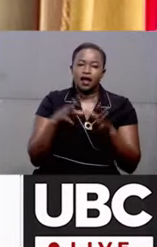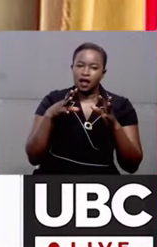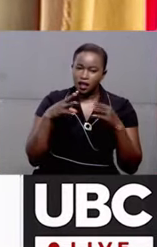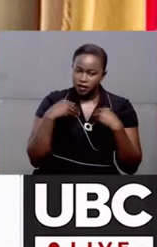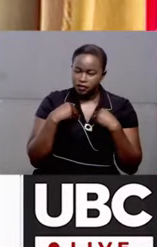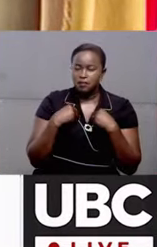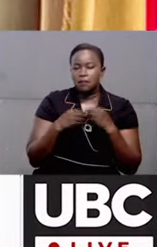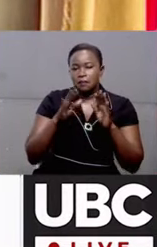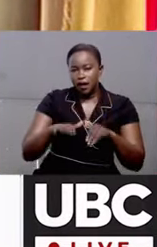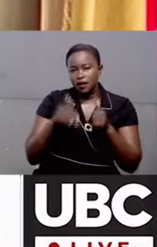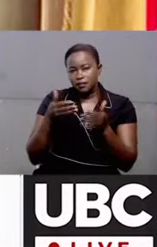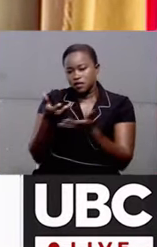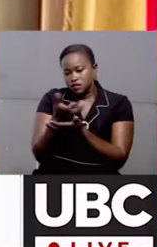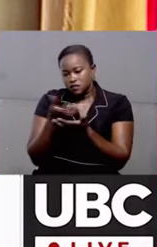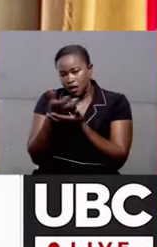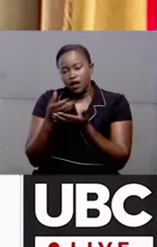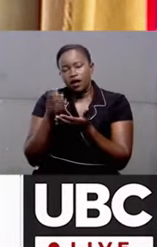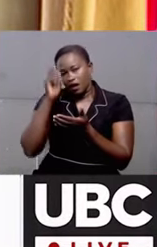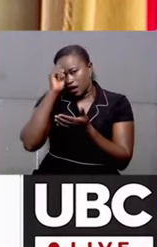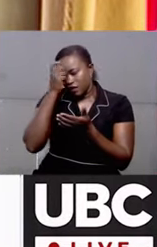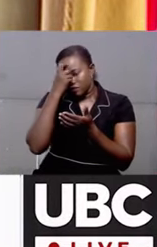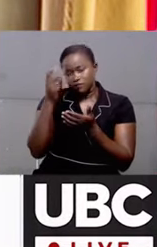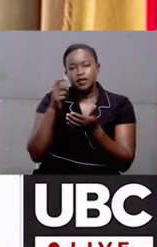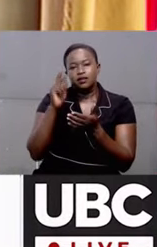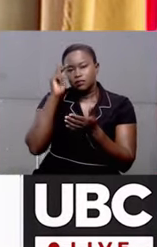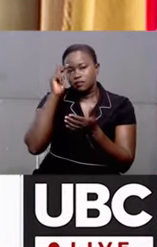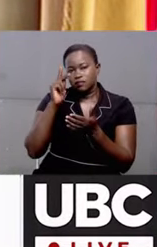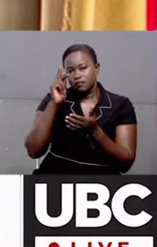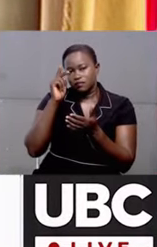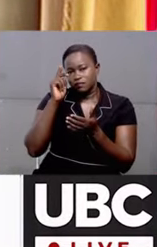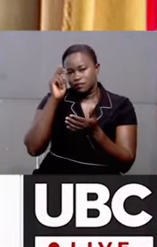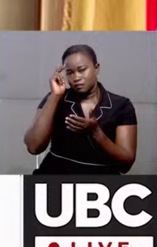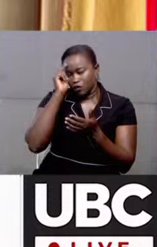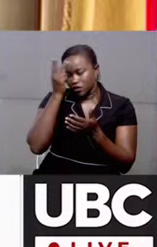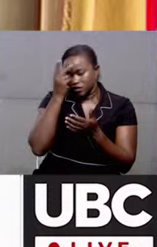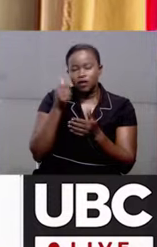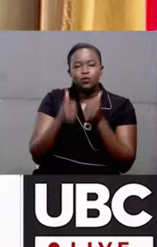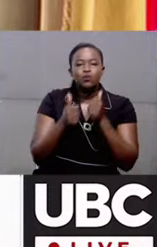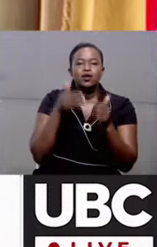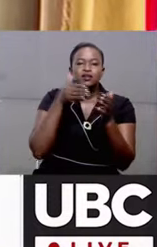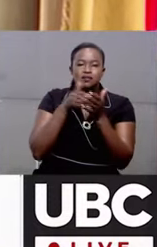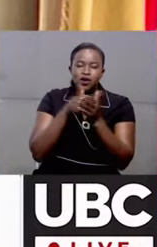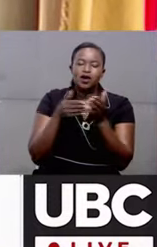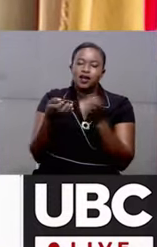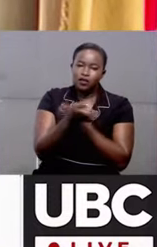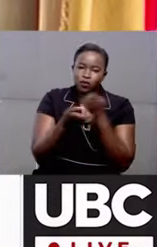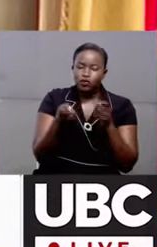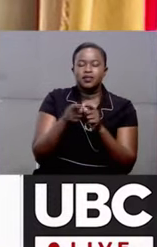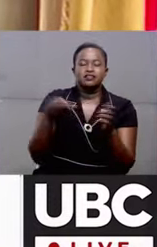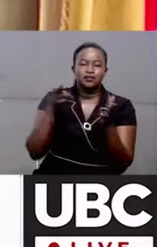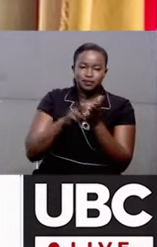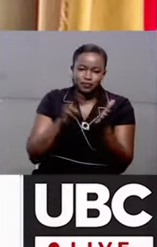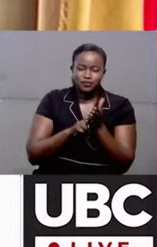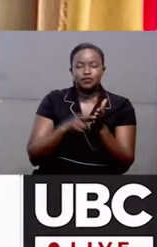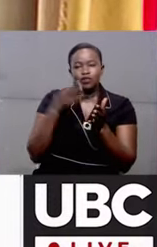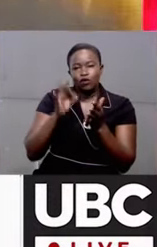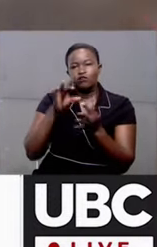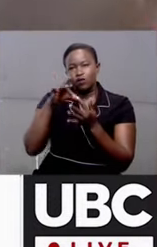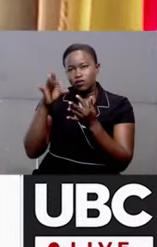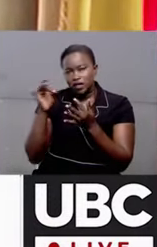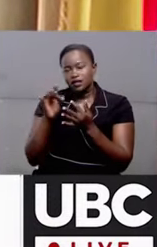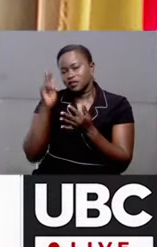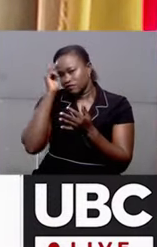analyze government policies that affect the economy and recommendation of alternative